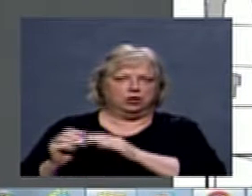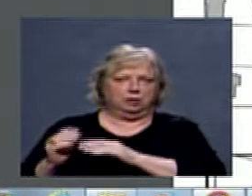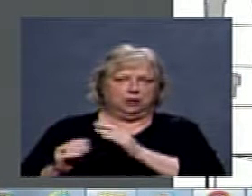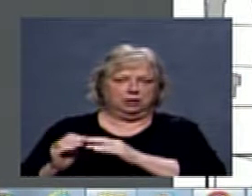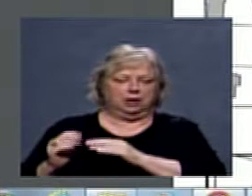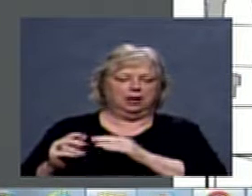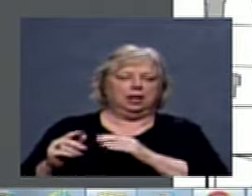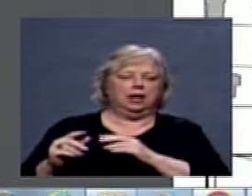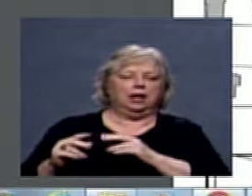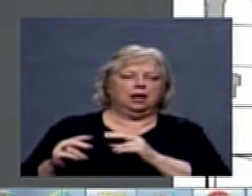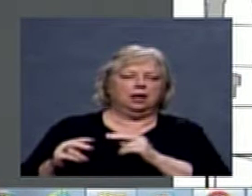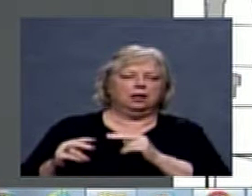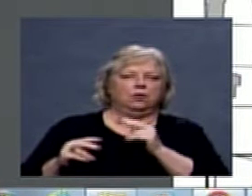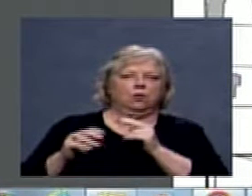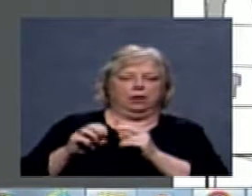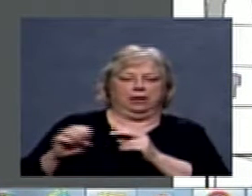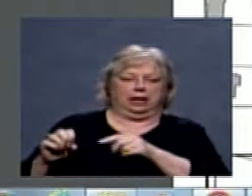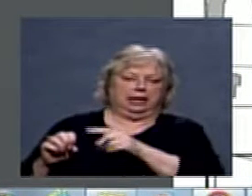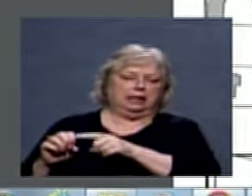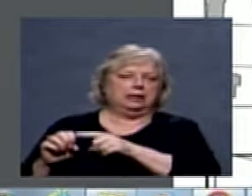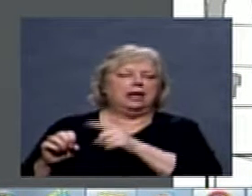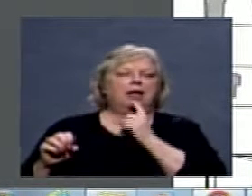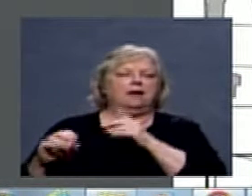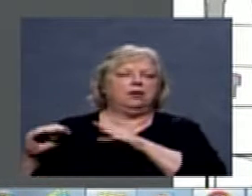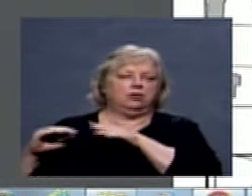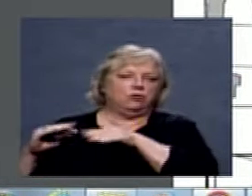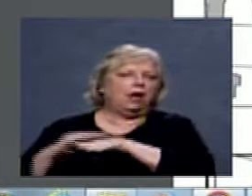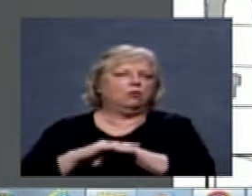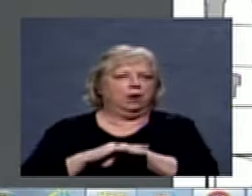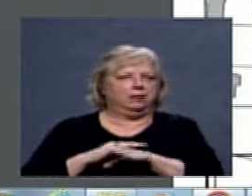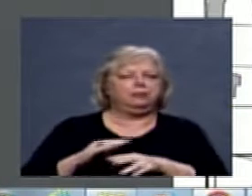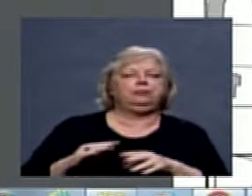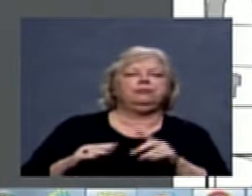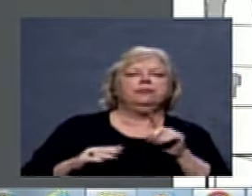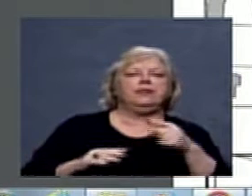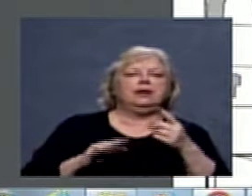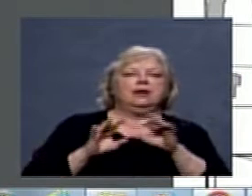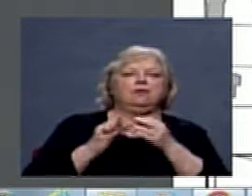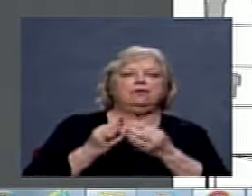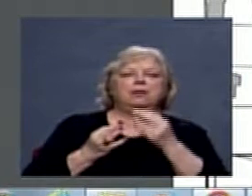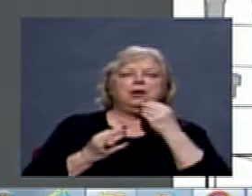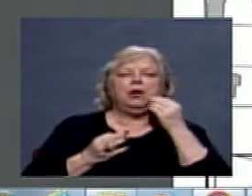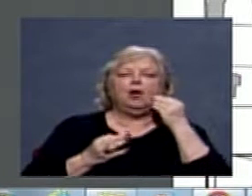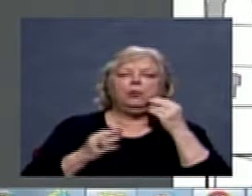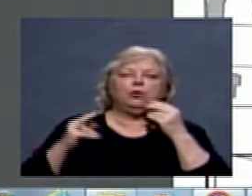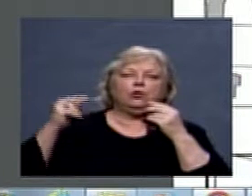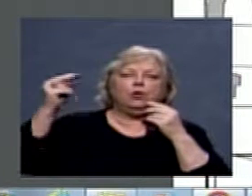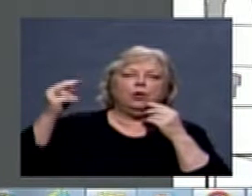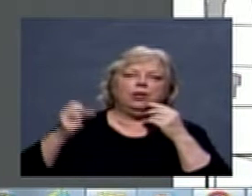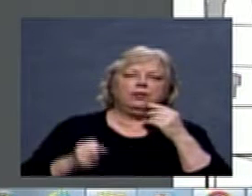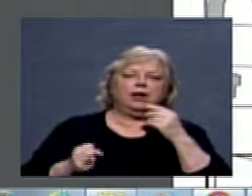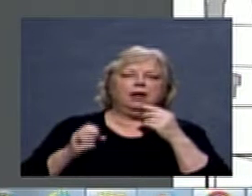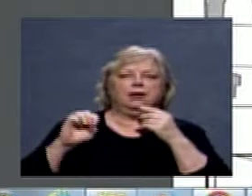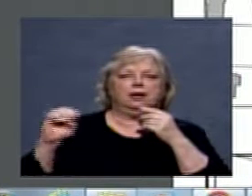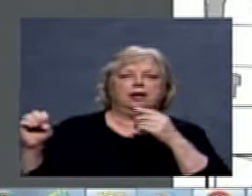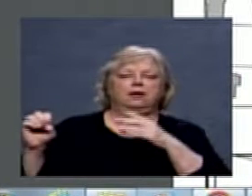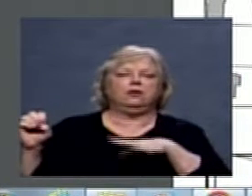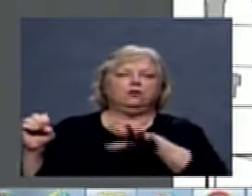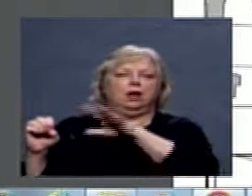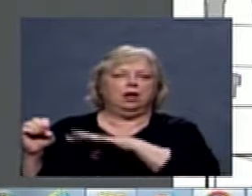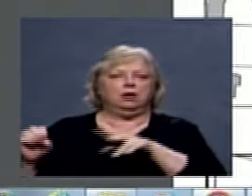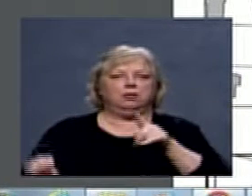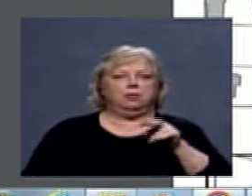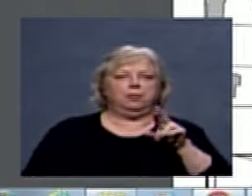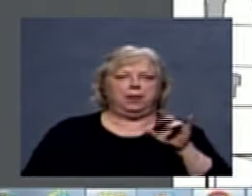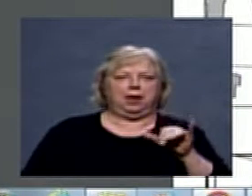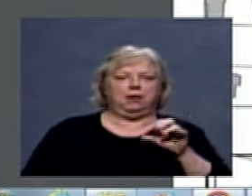paved drive at the northeast corner of this lot leading to the building. Single-family residences are located north, south, and east across Perry Street from the